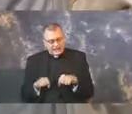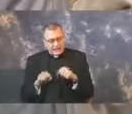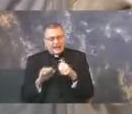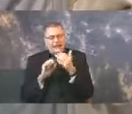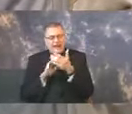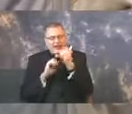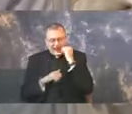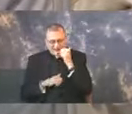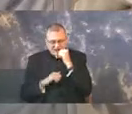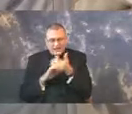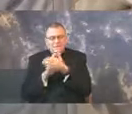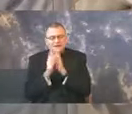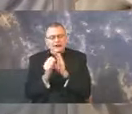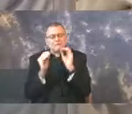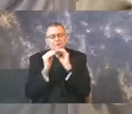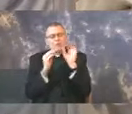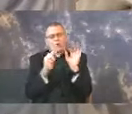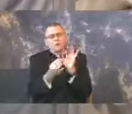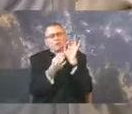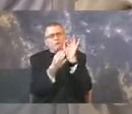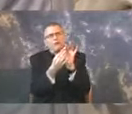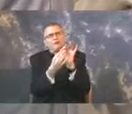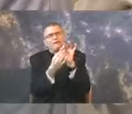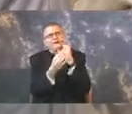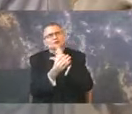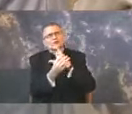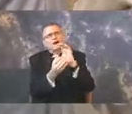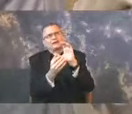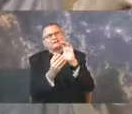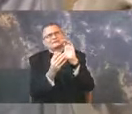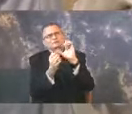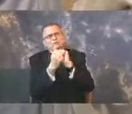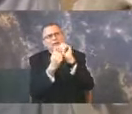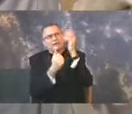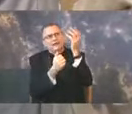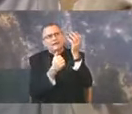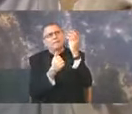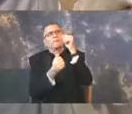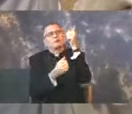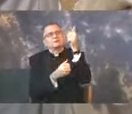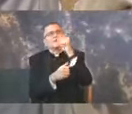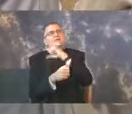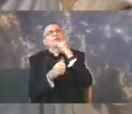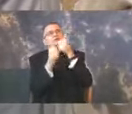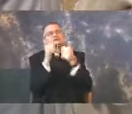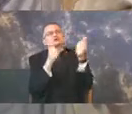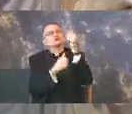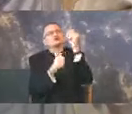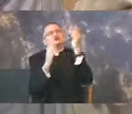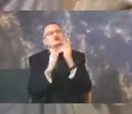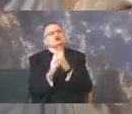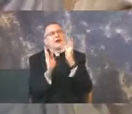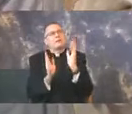living and more perfect image of Christ, the priest, the good shepherd, the teacher and servant of